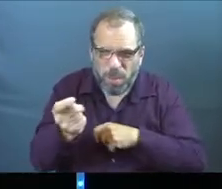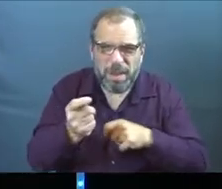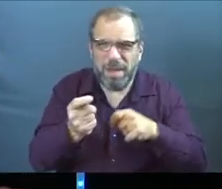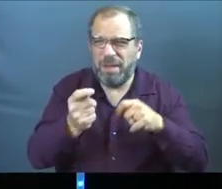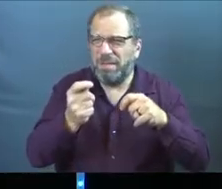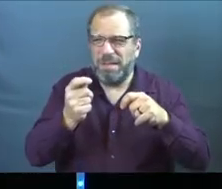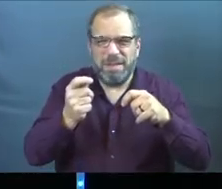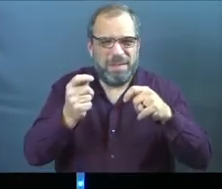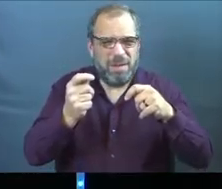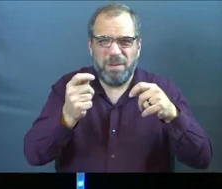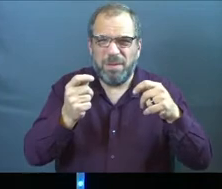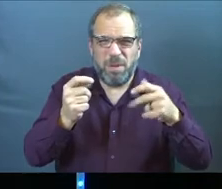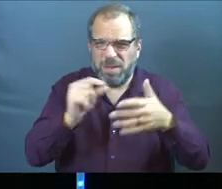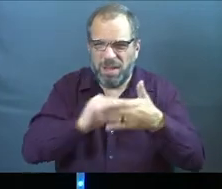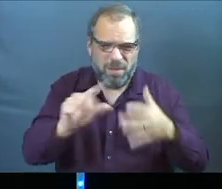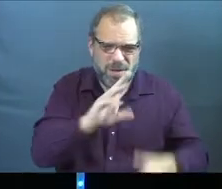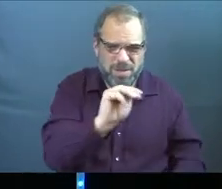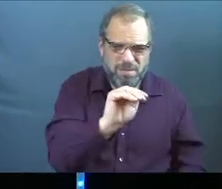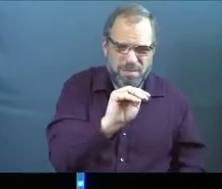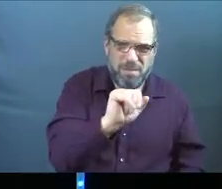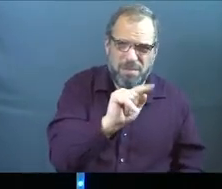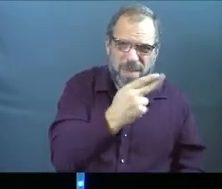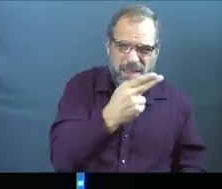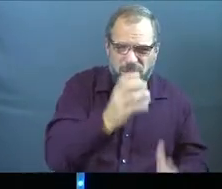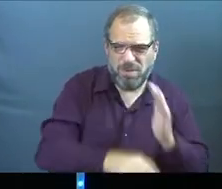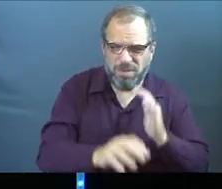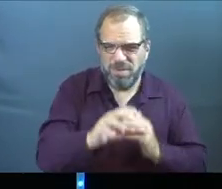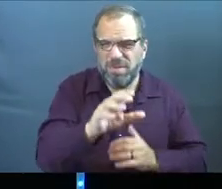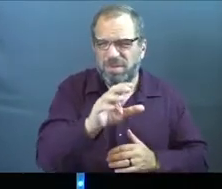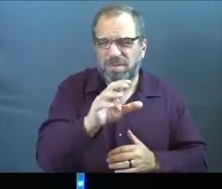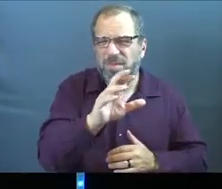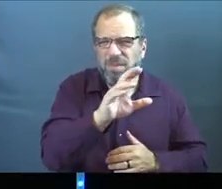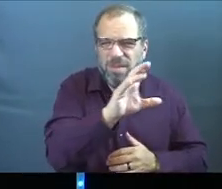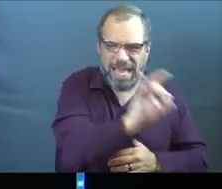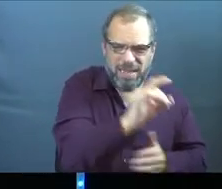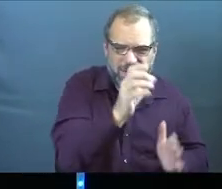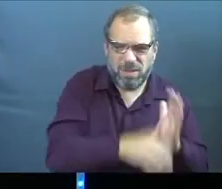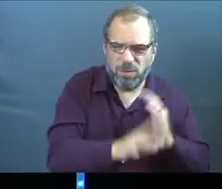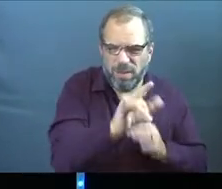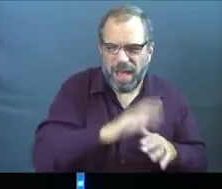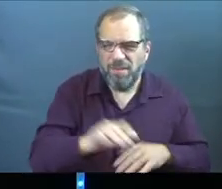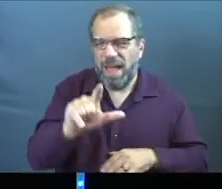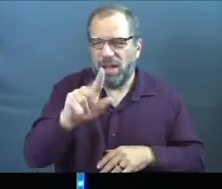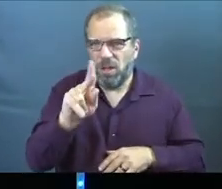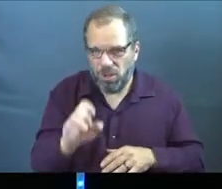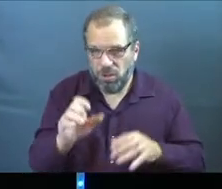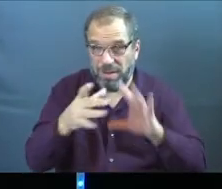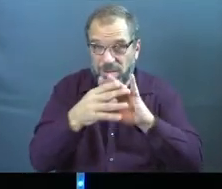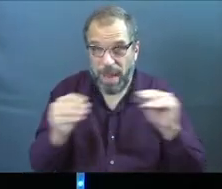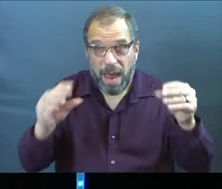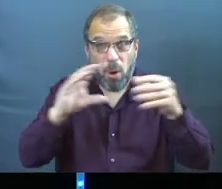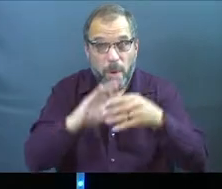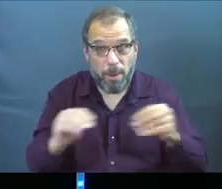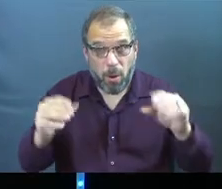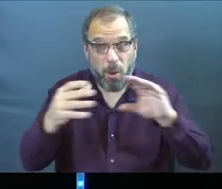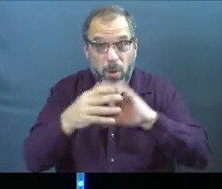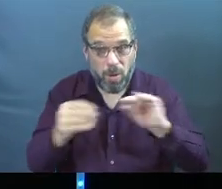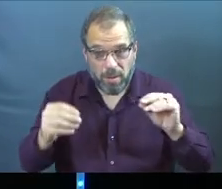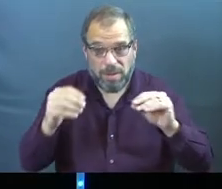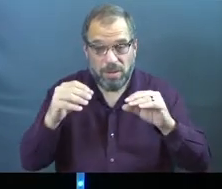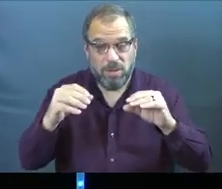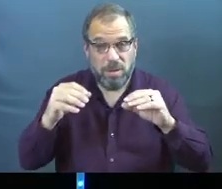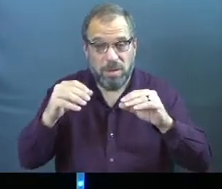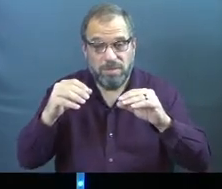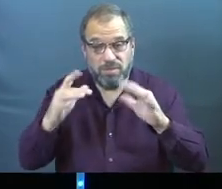or torture. If those other passages we read before, if they're talking about them. But again, in Luke, in the parable Jesus is telling, so again, he's telling a